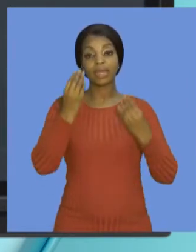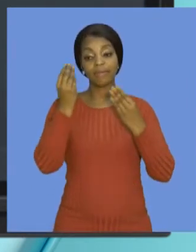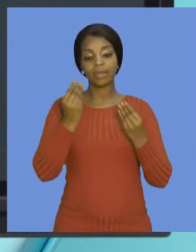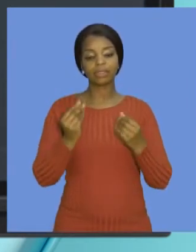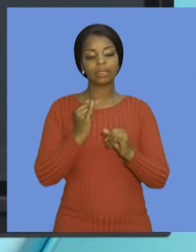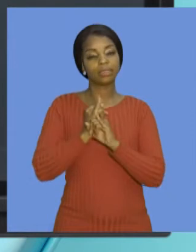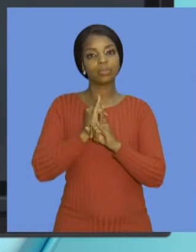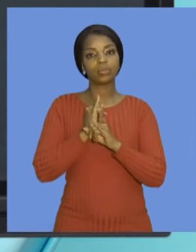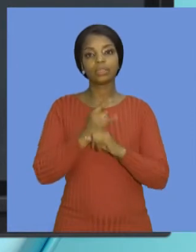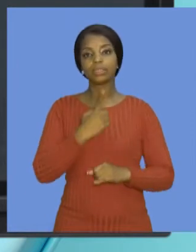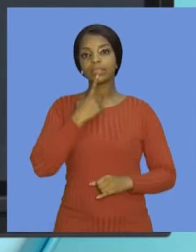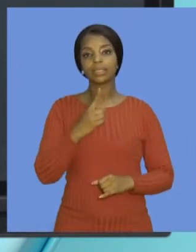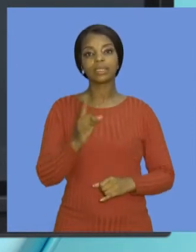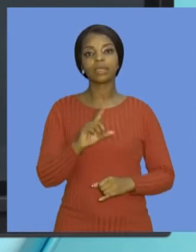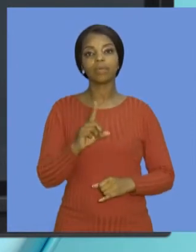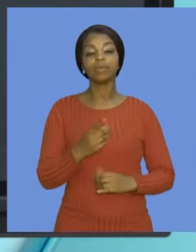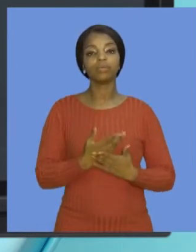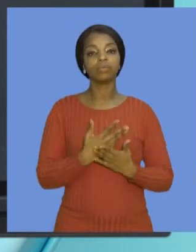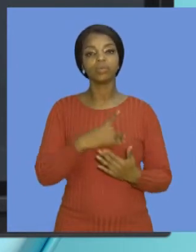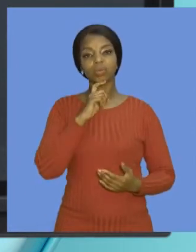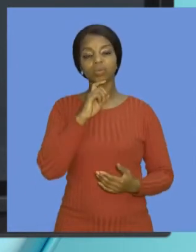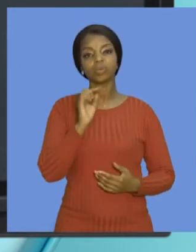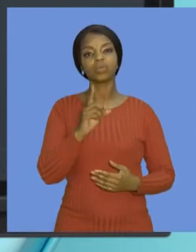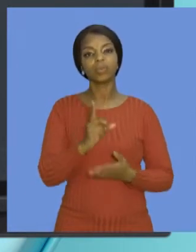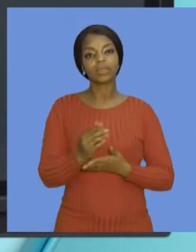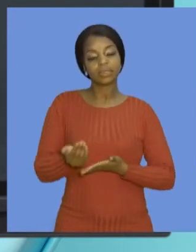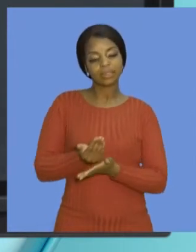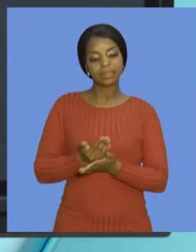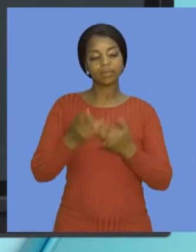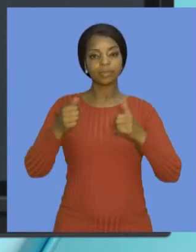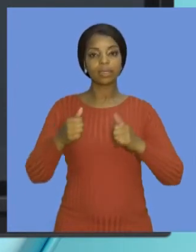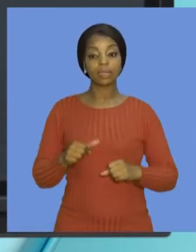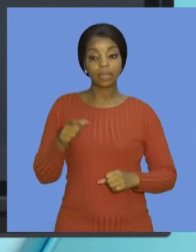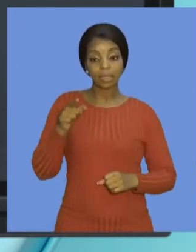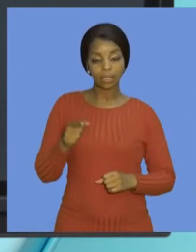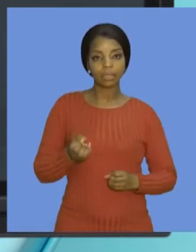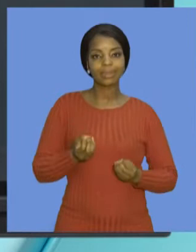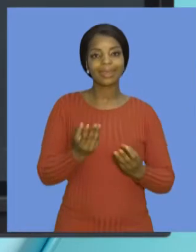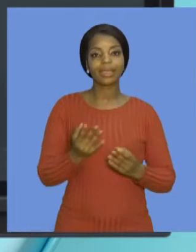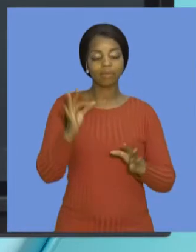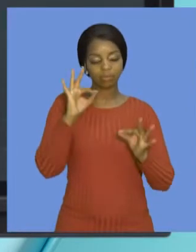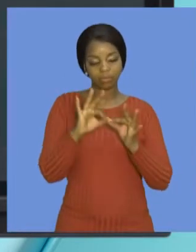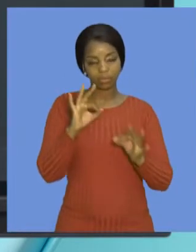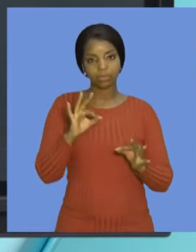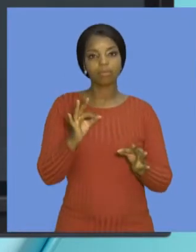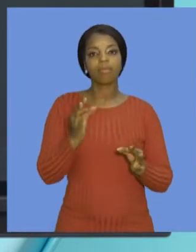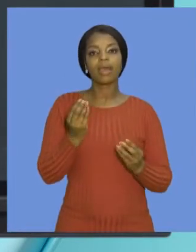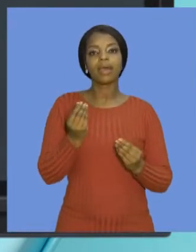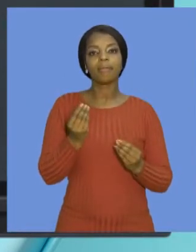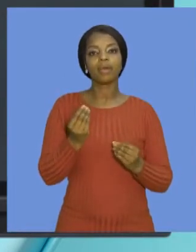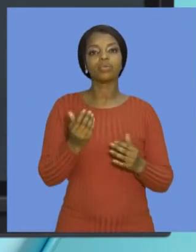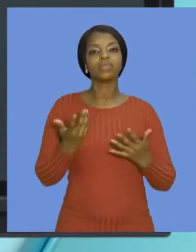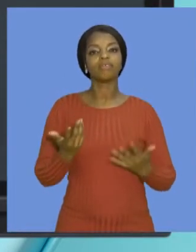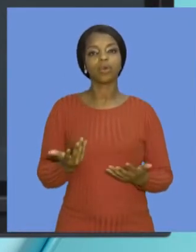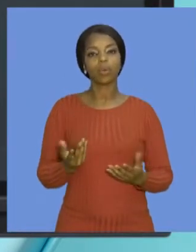financial institution says, we give you a savings account, and the savings account will give you a certain amount of interest that